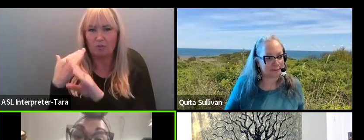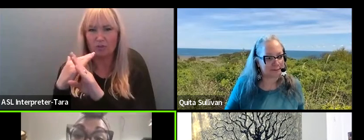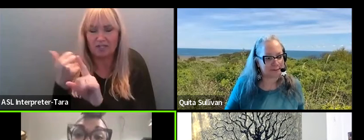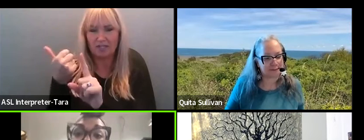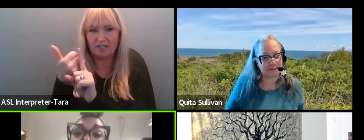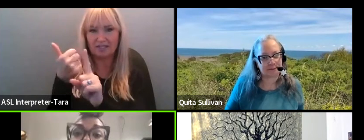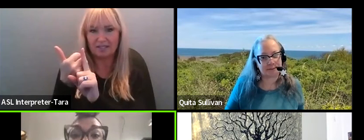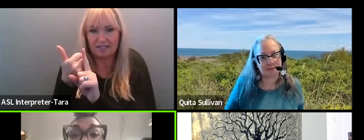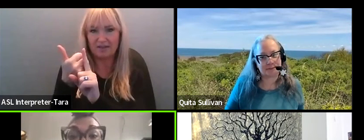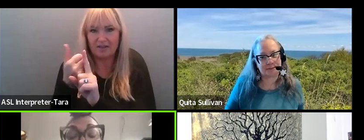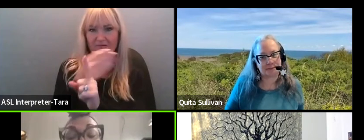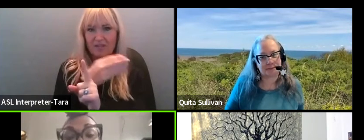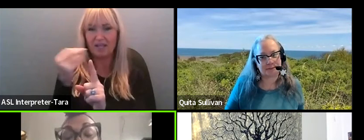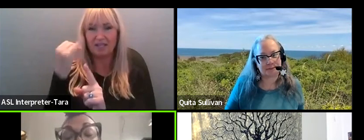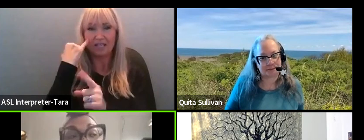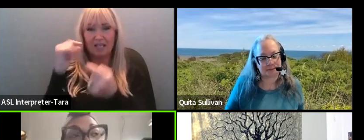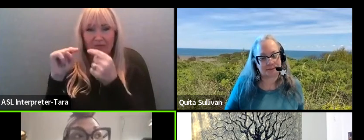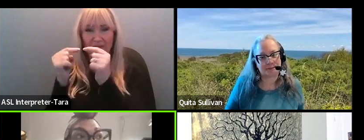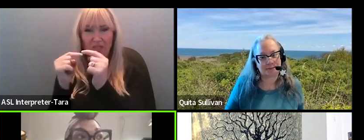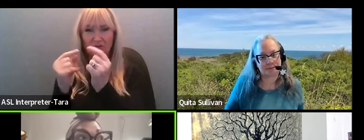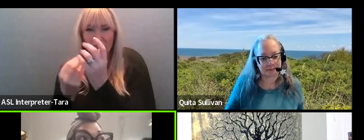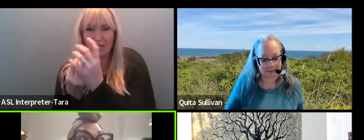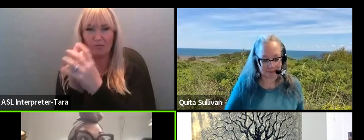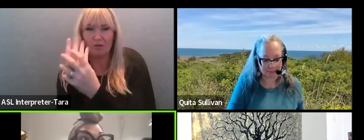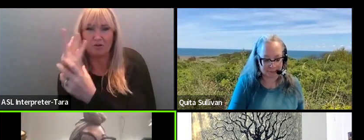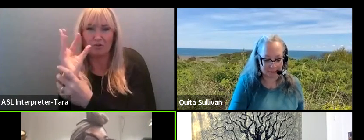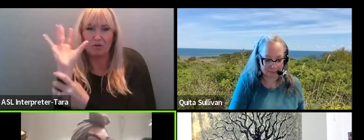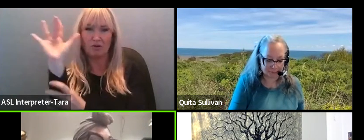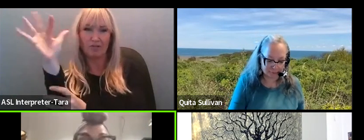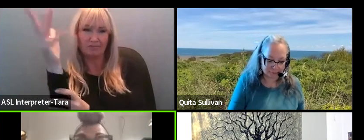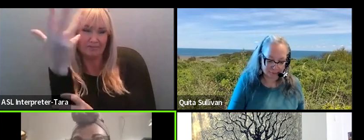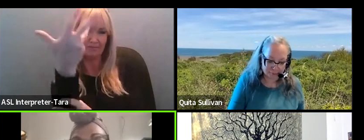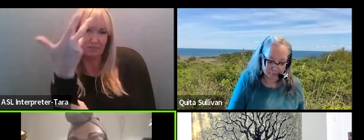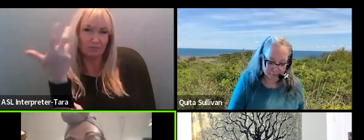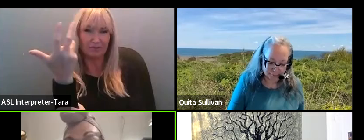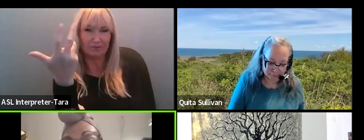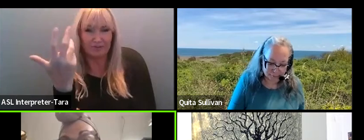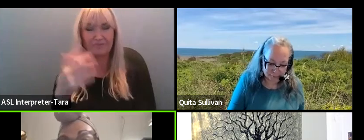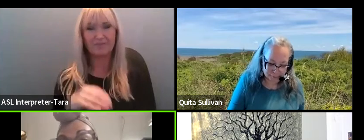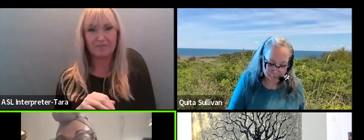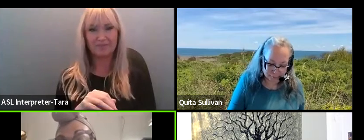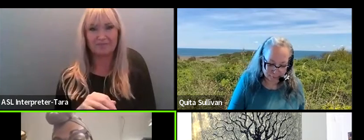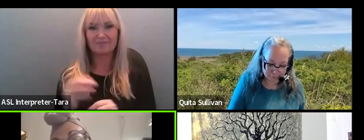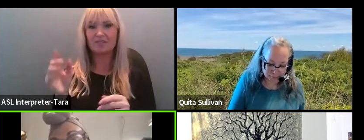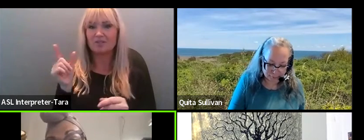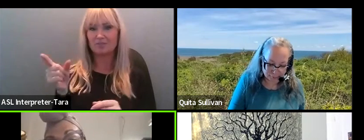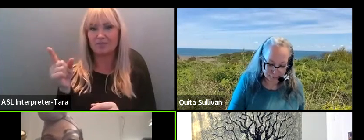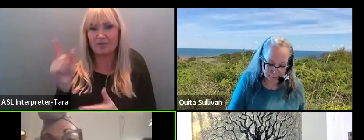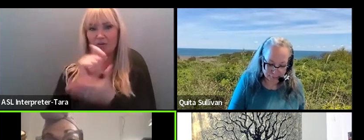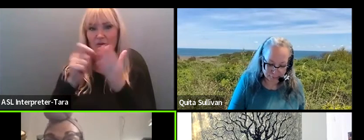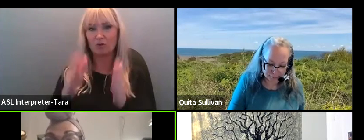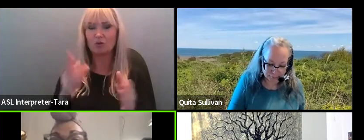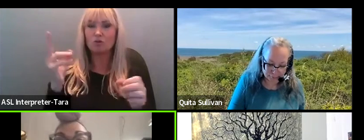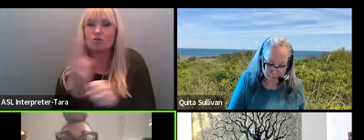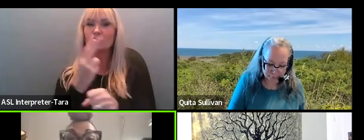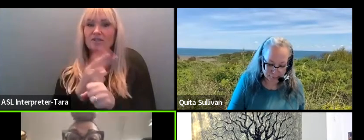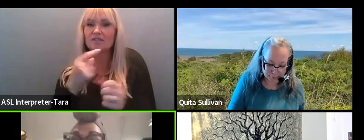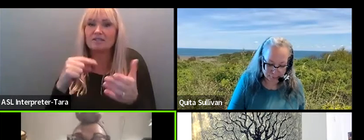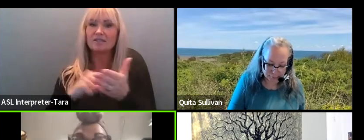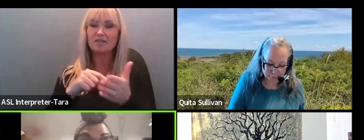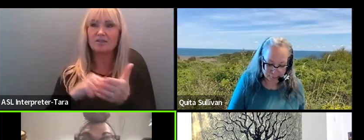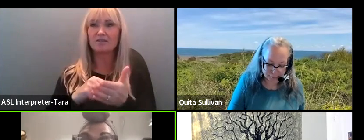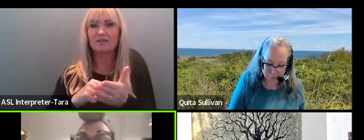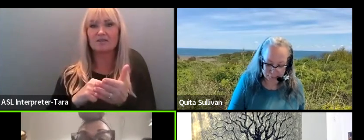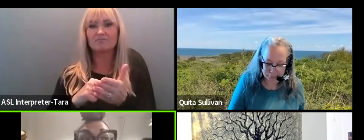and grow around that puncture. And so she uses this as a metaphor for the history of Puerto Rican women through